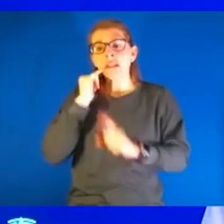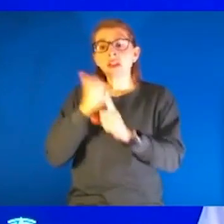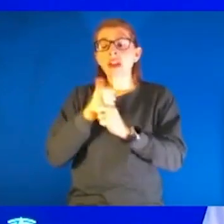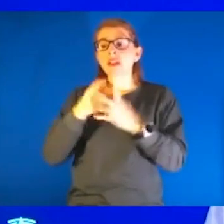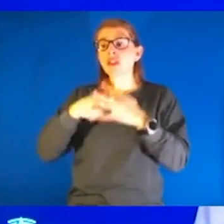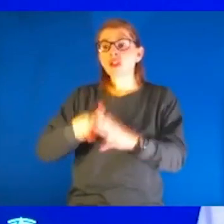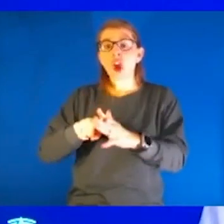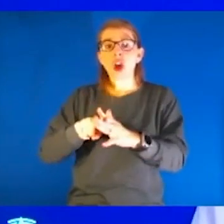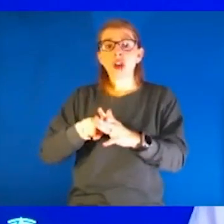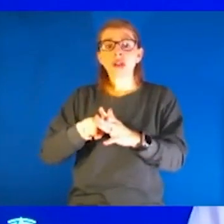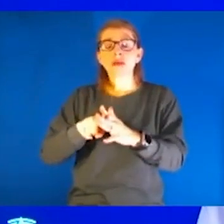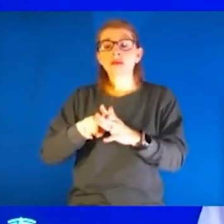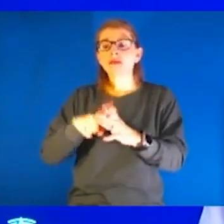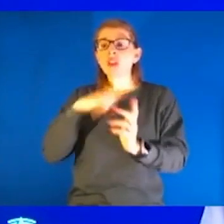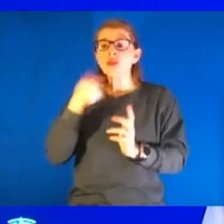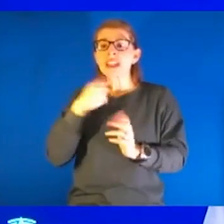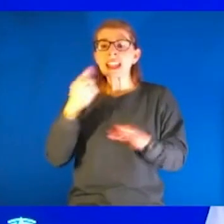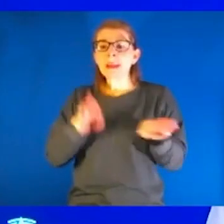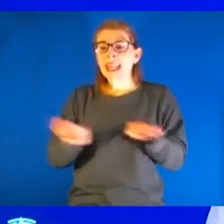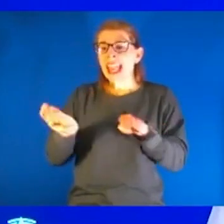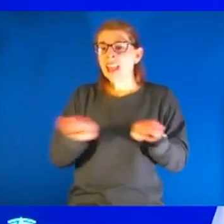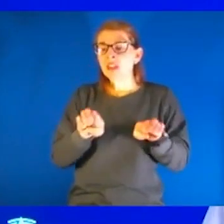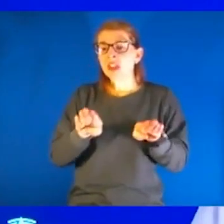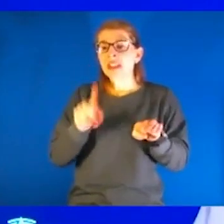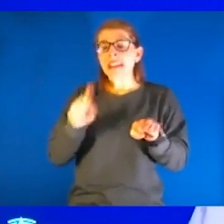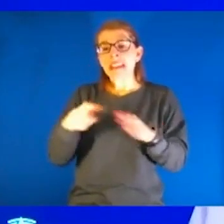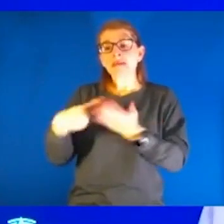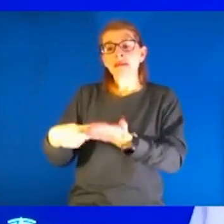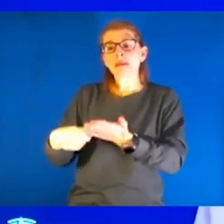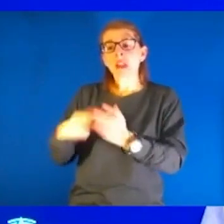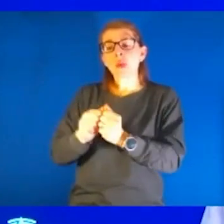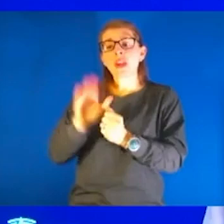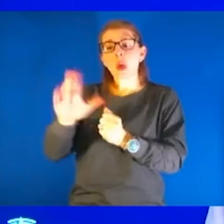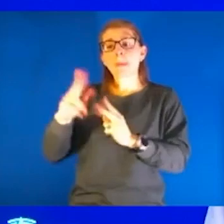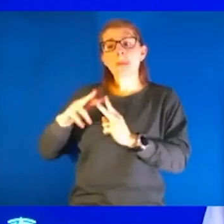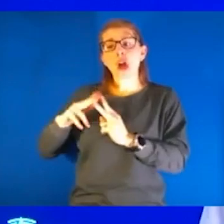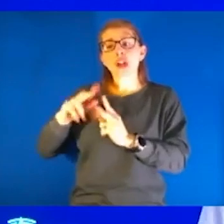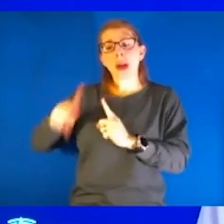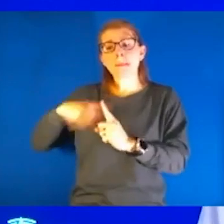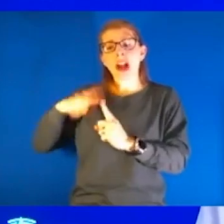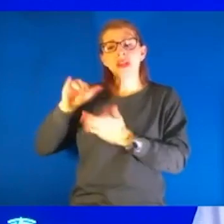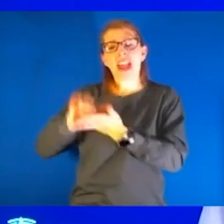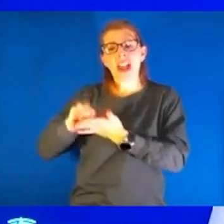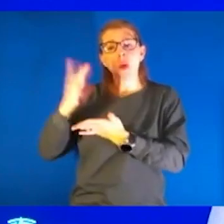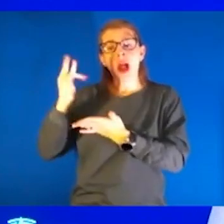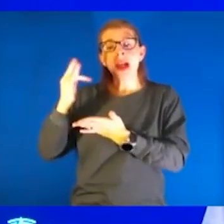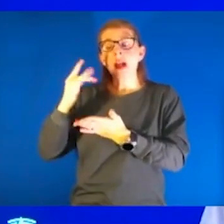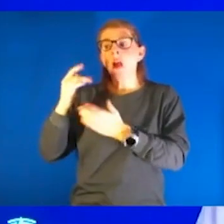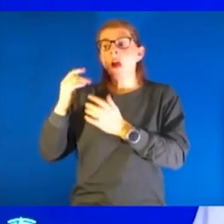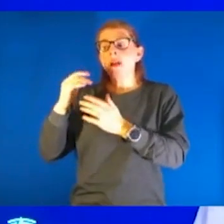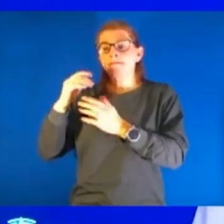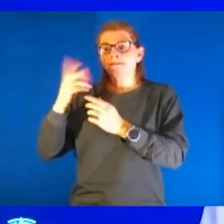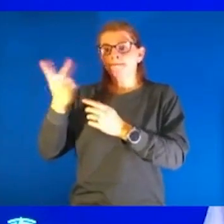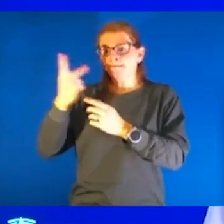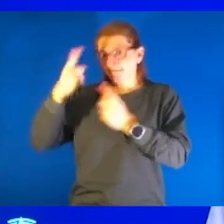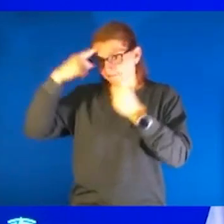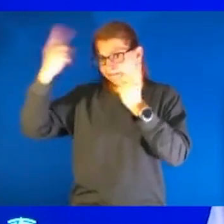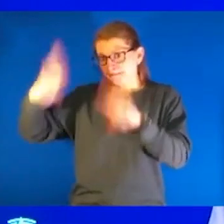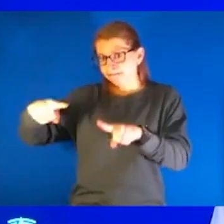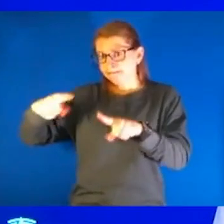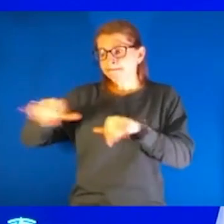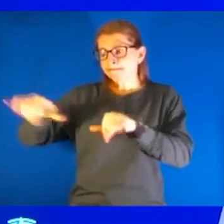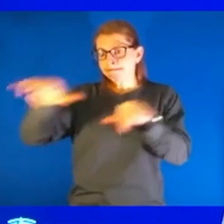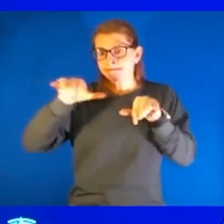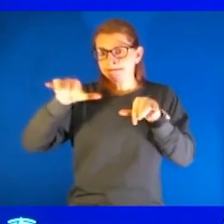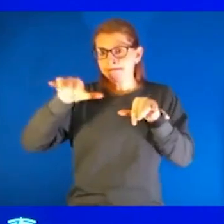in those risky behaviors, you really need to have a talk with your partner about those things so that everybody can be on the same page. But the best thing to know